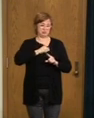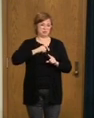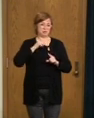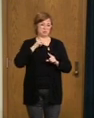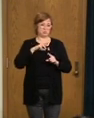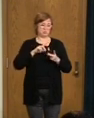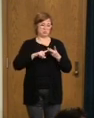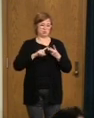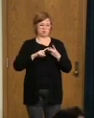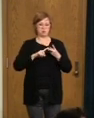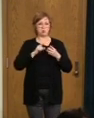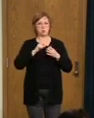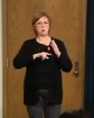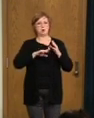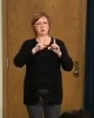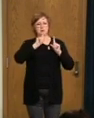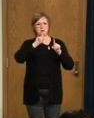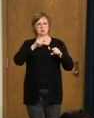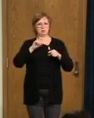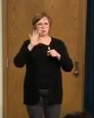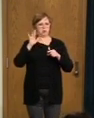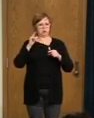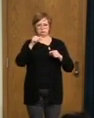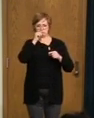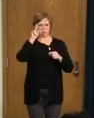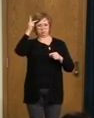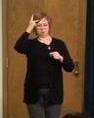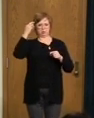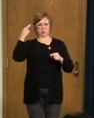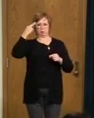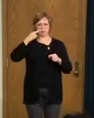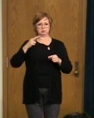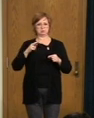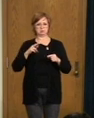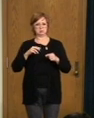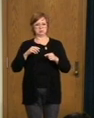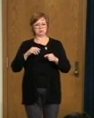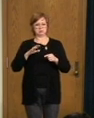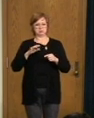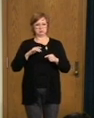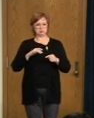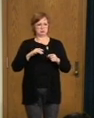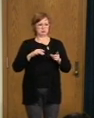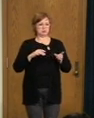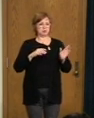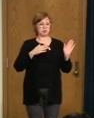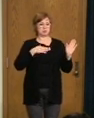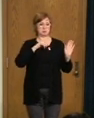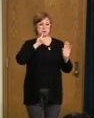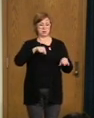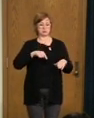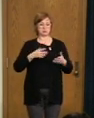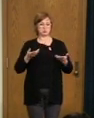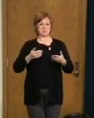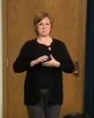and a circuit breaker because it's not politically popular with a certain element? So I would say that